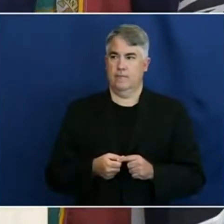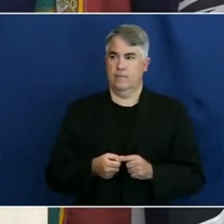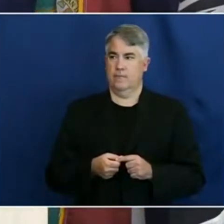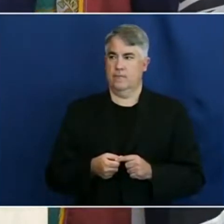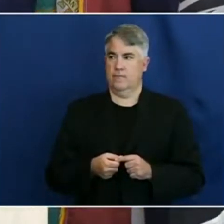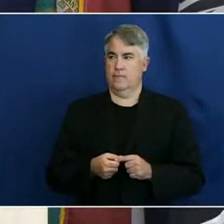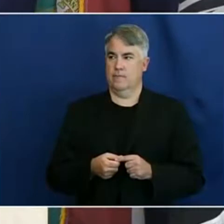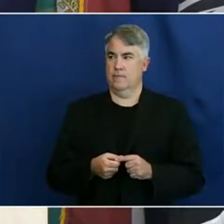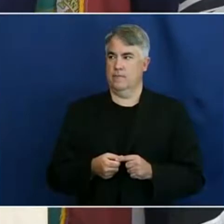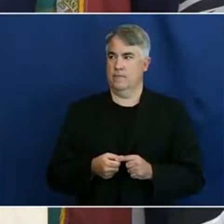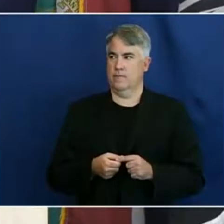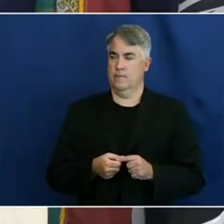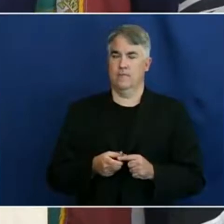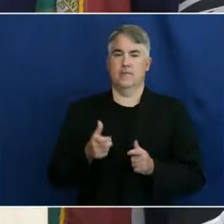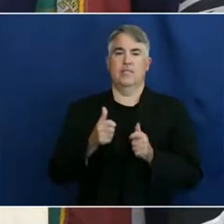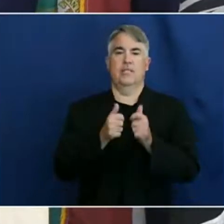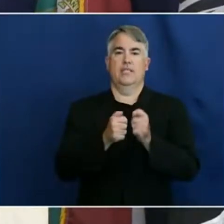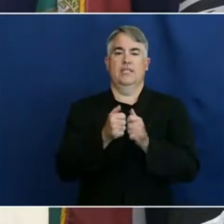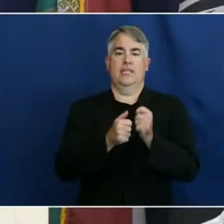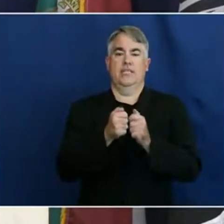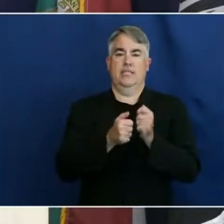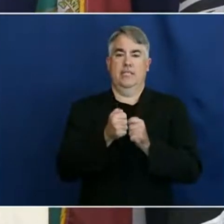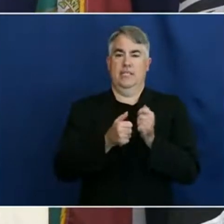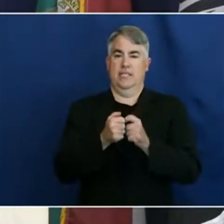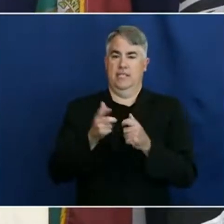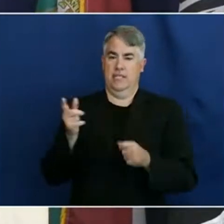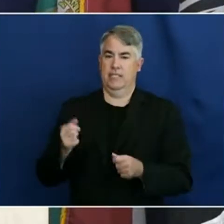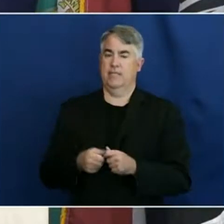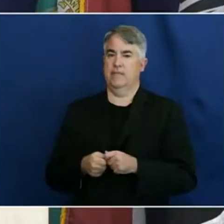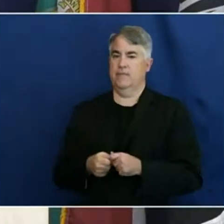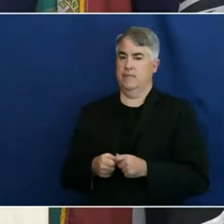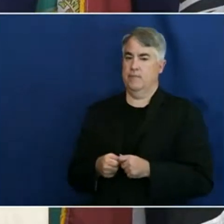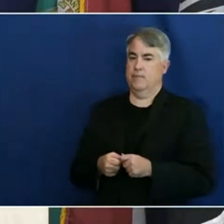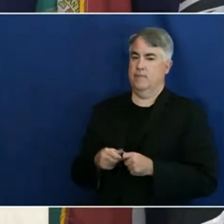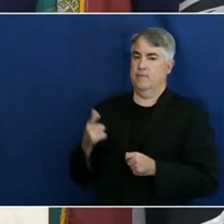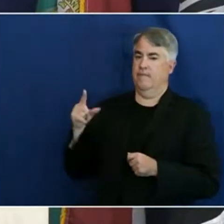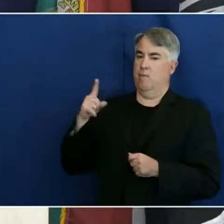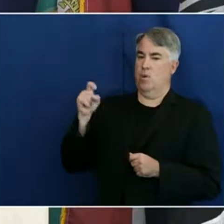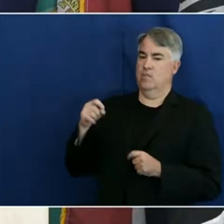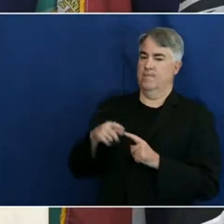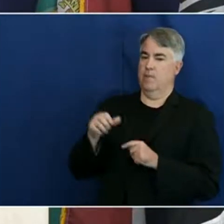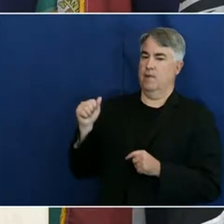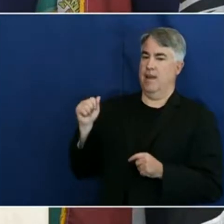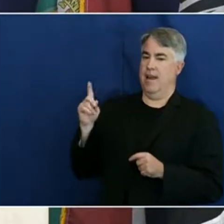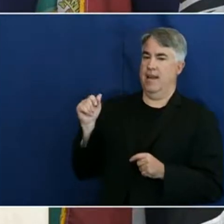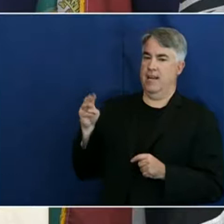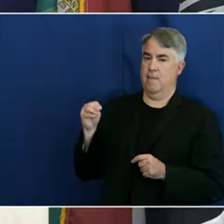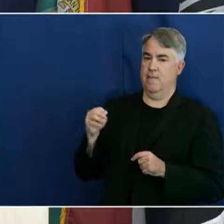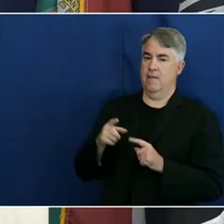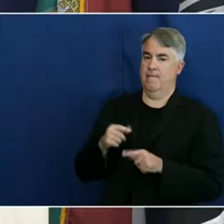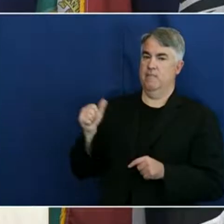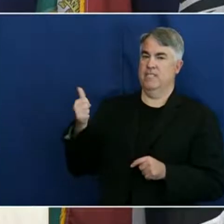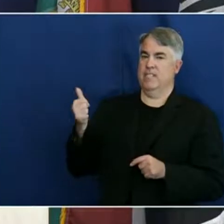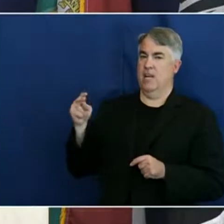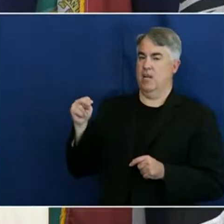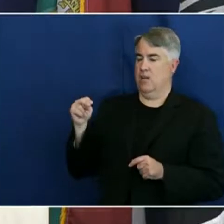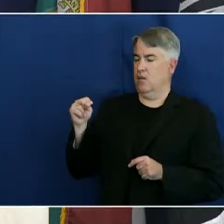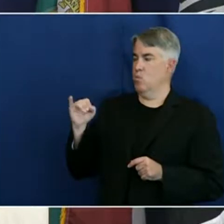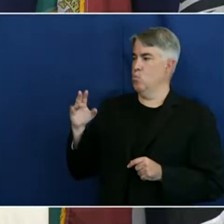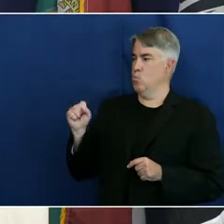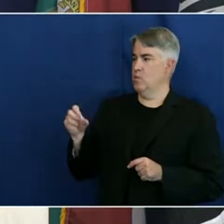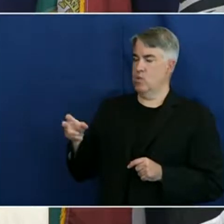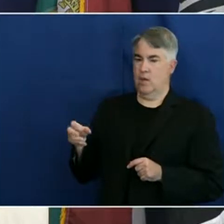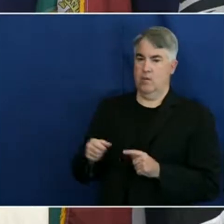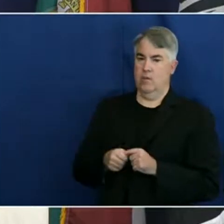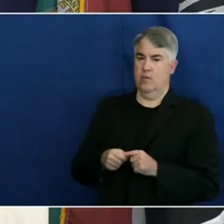All right, I think we have go to our text questions now. This first text question is from Adam Rakusin with 10 News. Next week, the state will